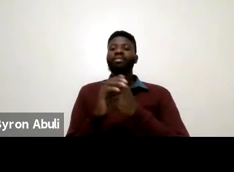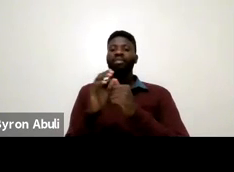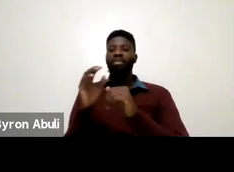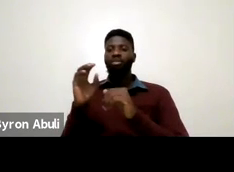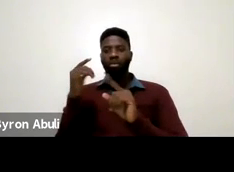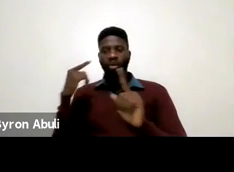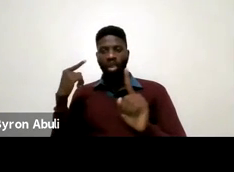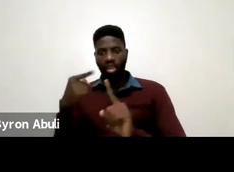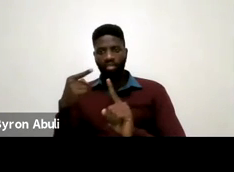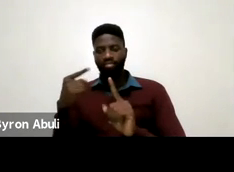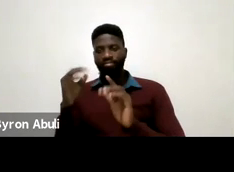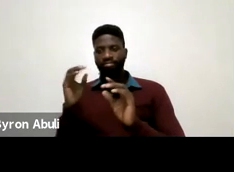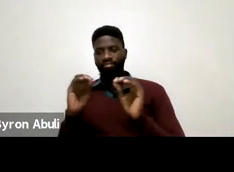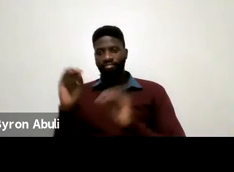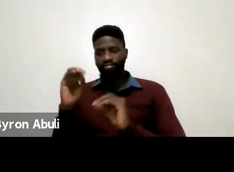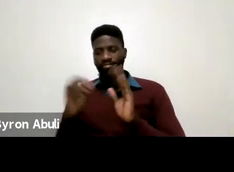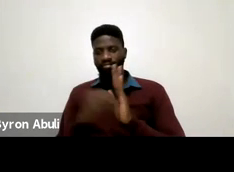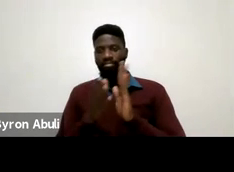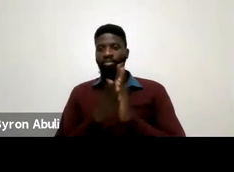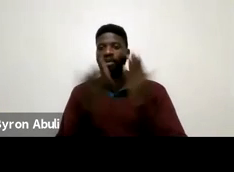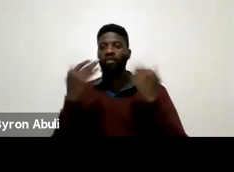how do you stay on track? How do you remain